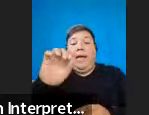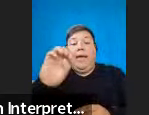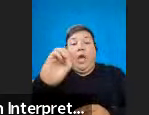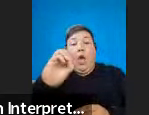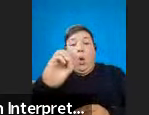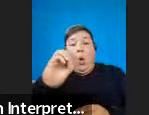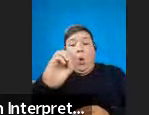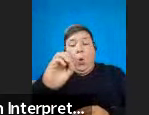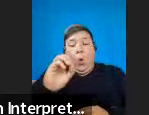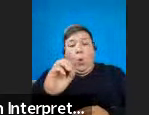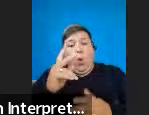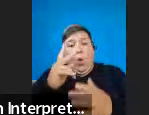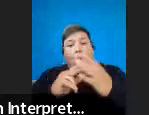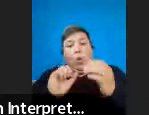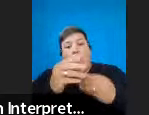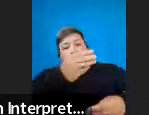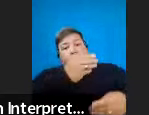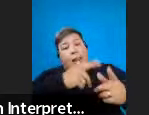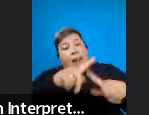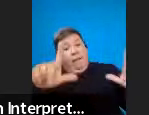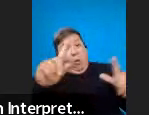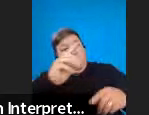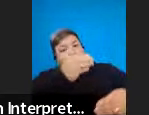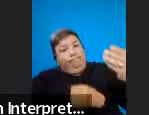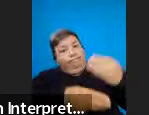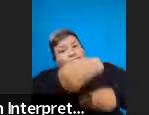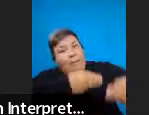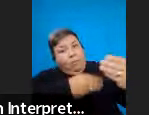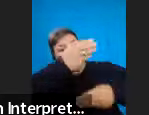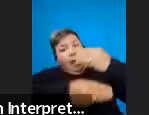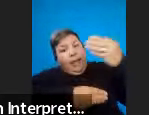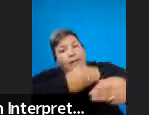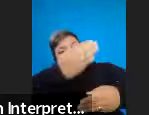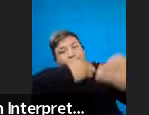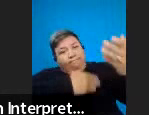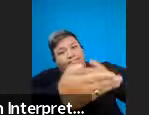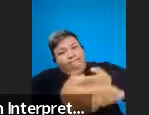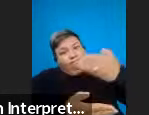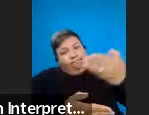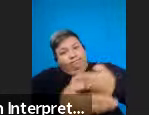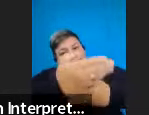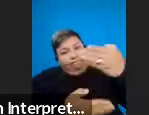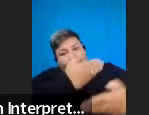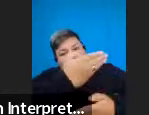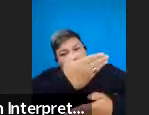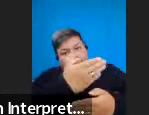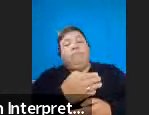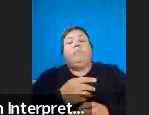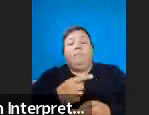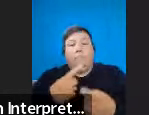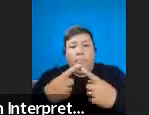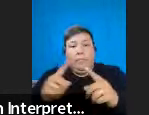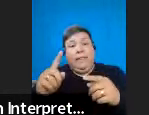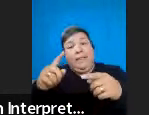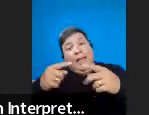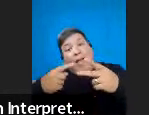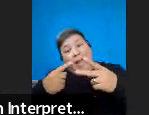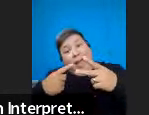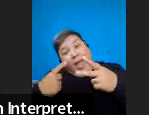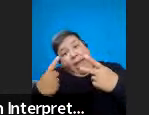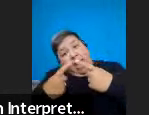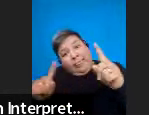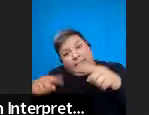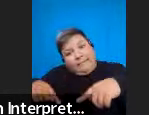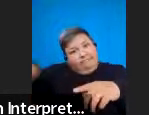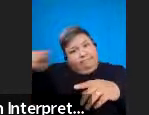for importers and exporters. So that left out the rest of the participants in the value chain or in the movement